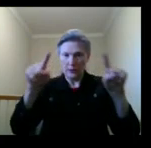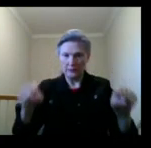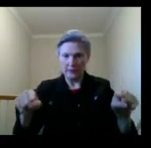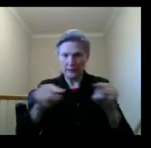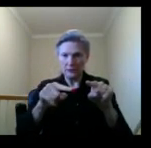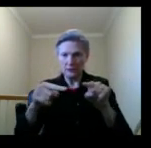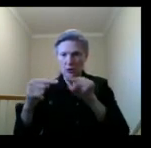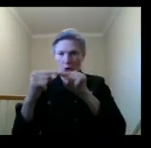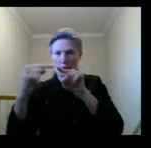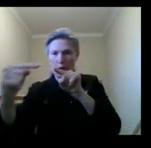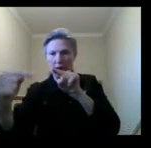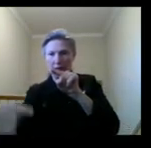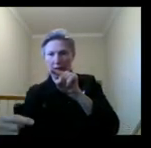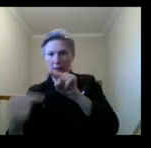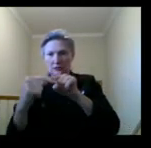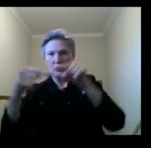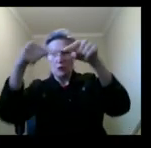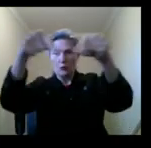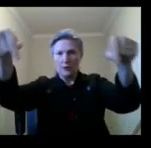and it's 3D.